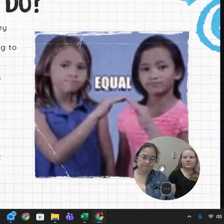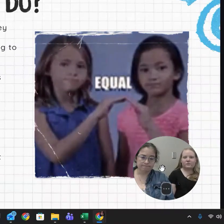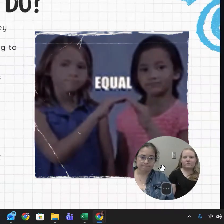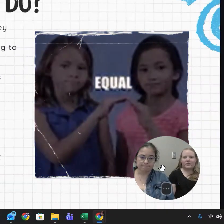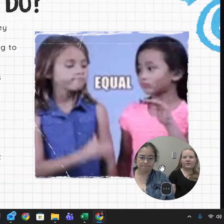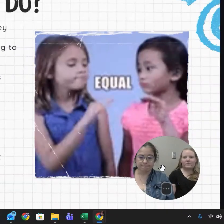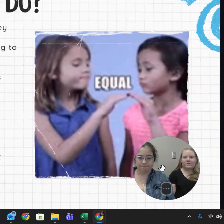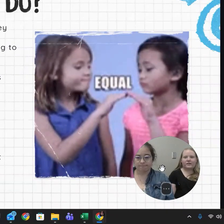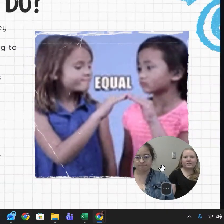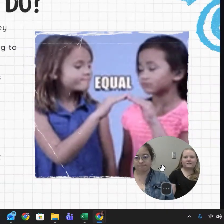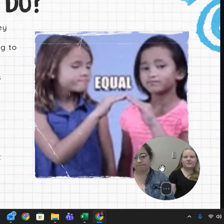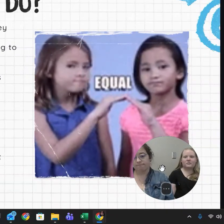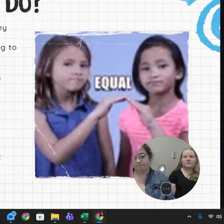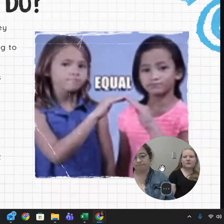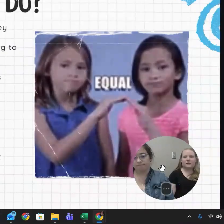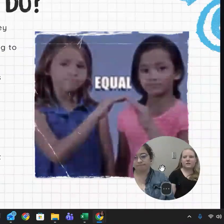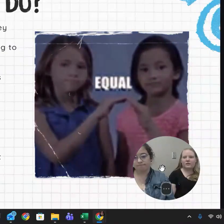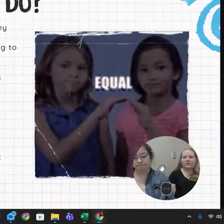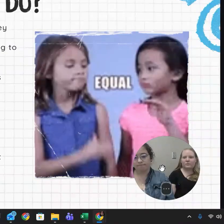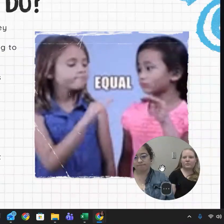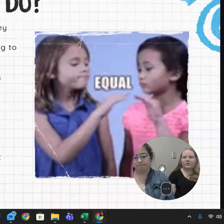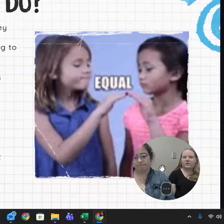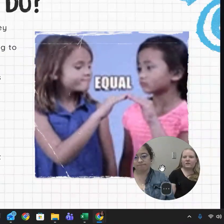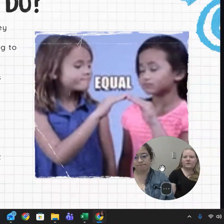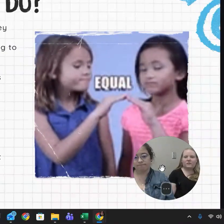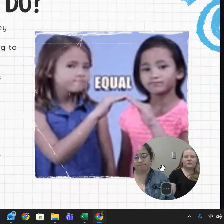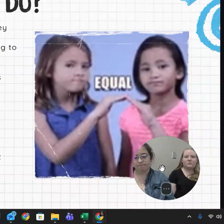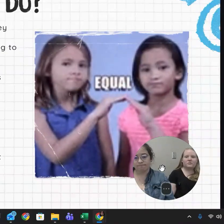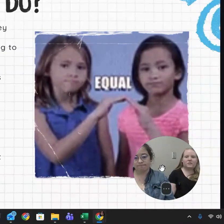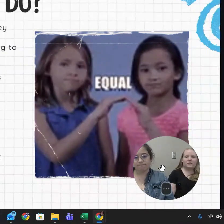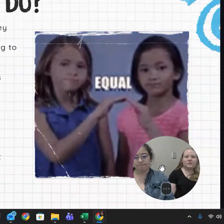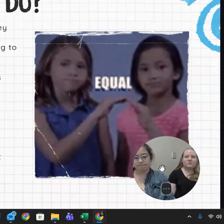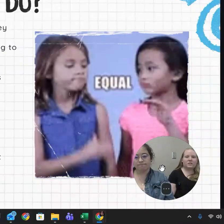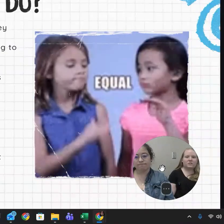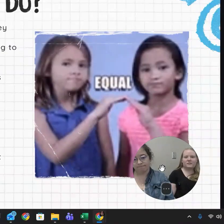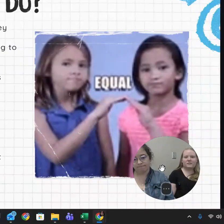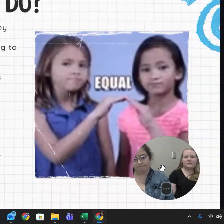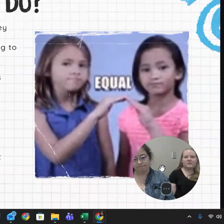using things written down just helps them have better access.